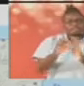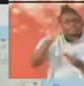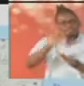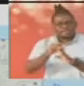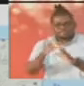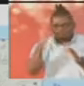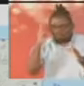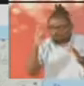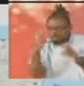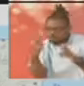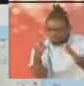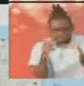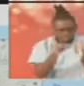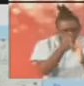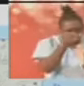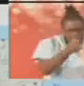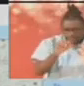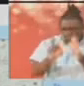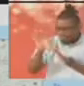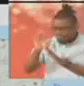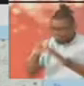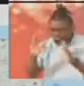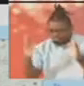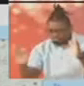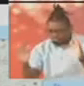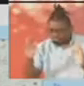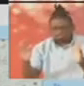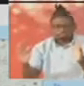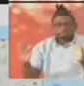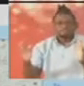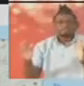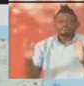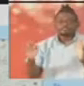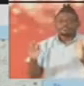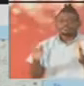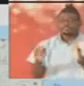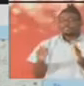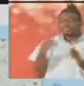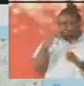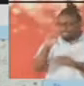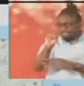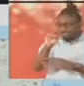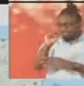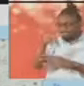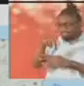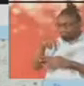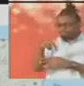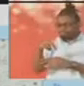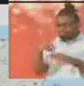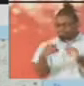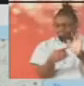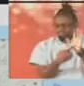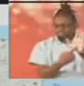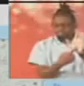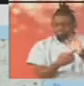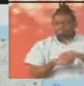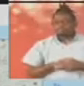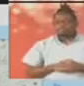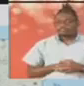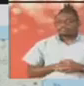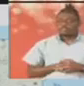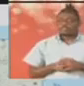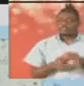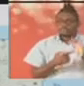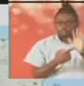at the map, this is the first of two maps which look very similar. And this is a point map which represents the location